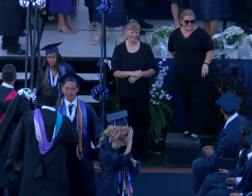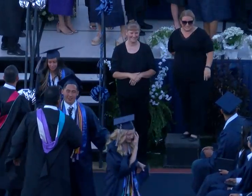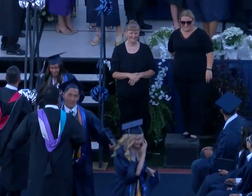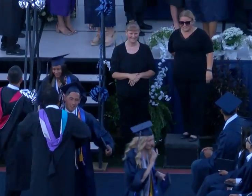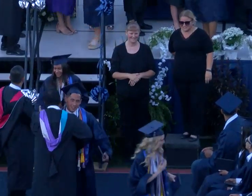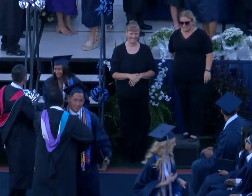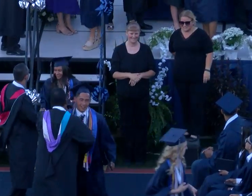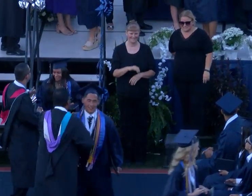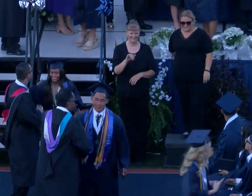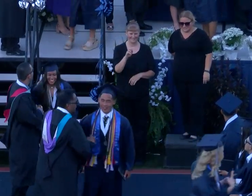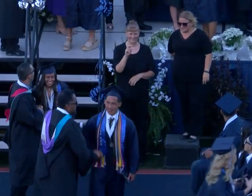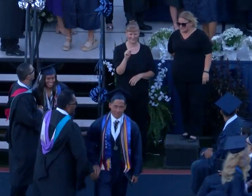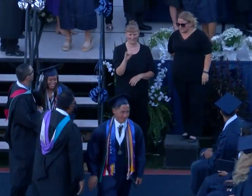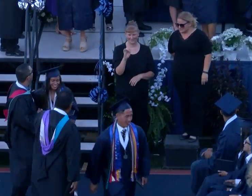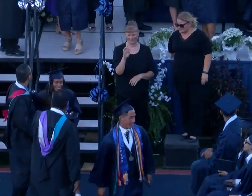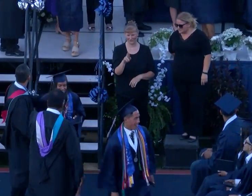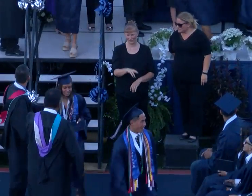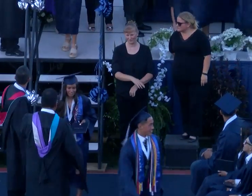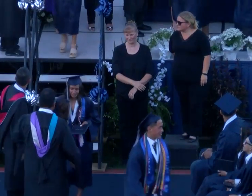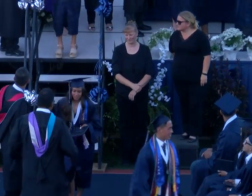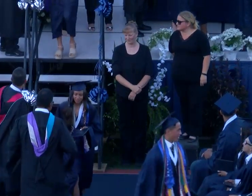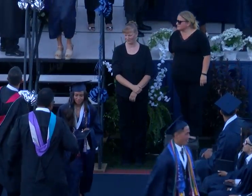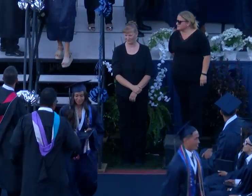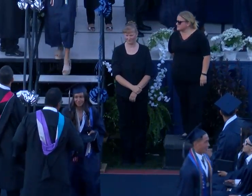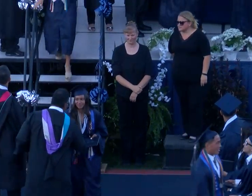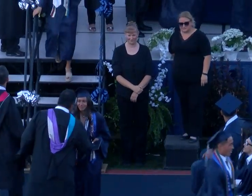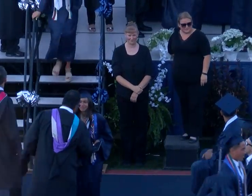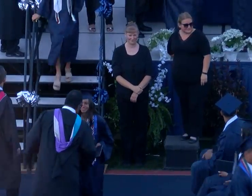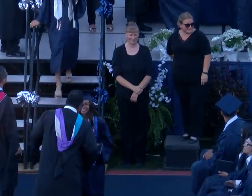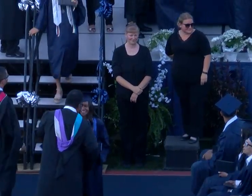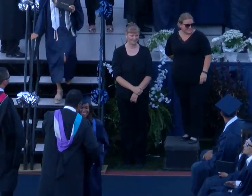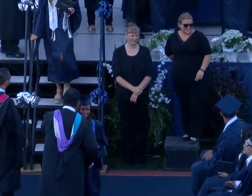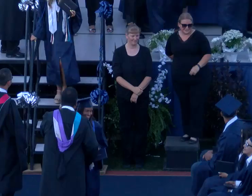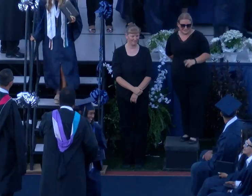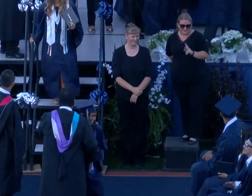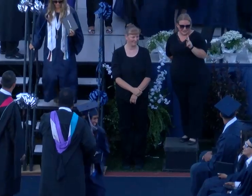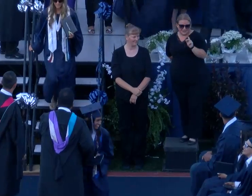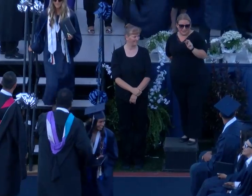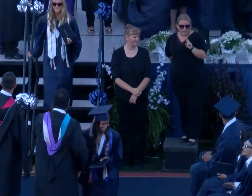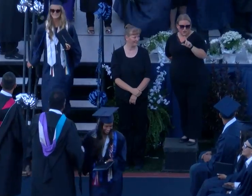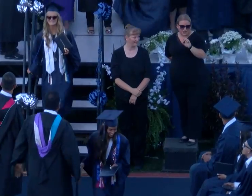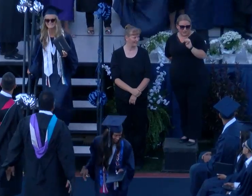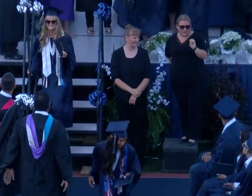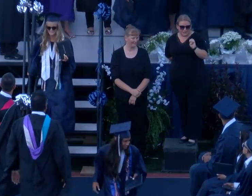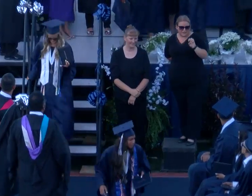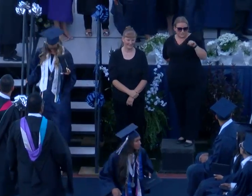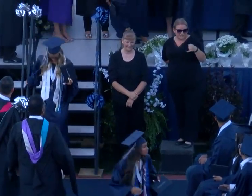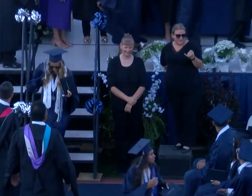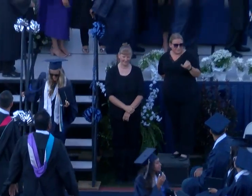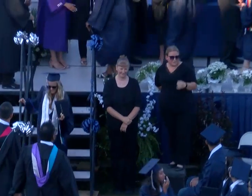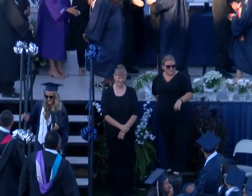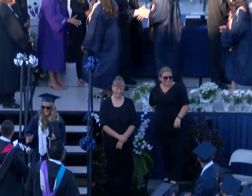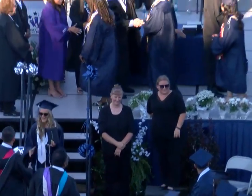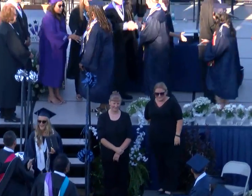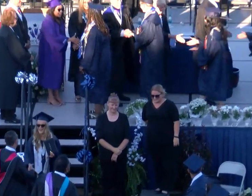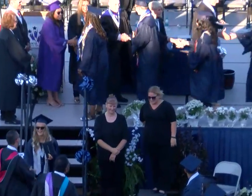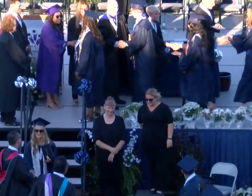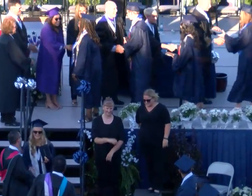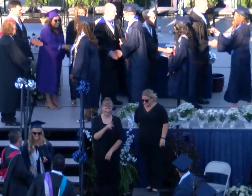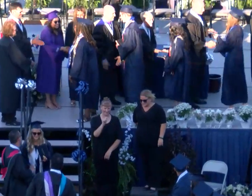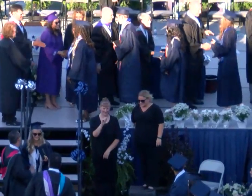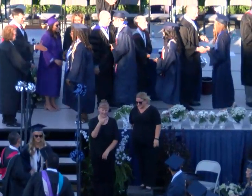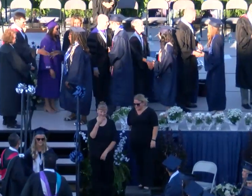Jennifer Thweet Nong Nguyen. Carly Jacobs. Cassidy